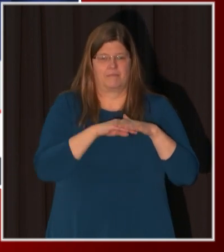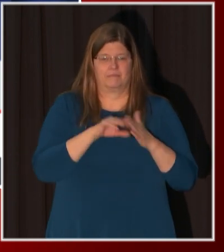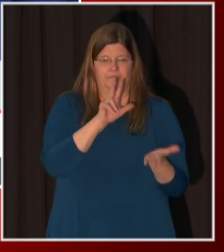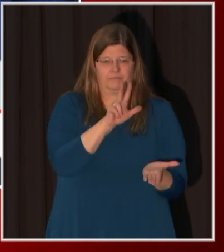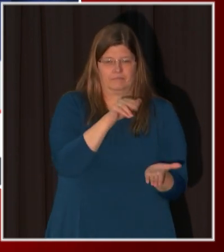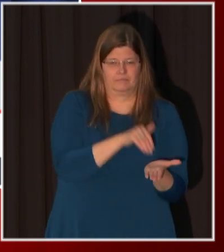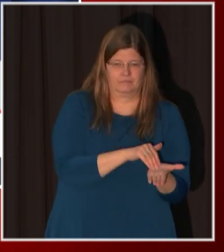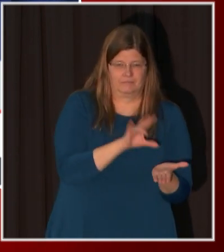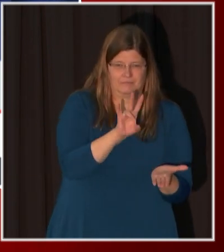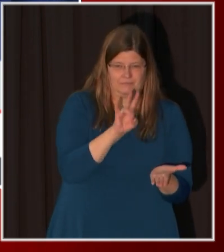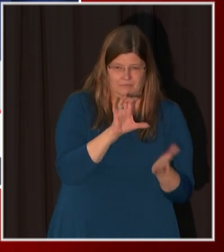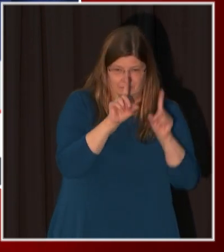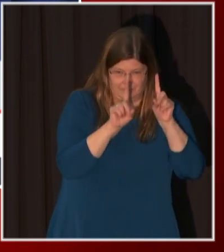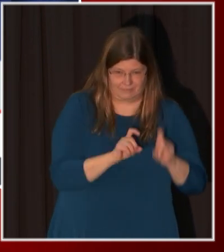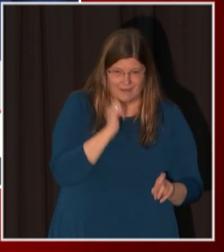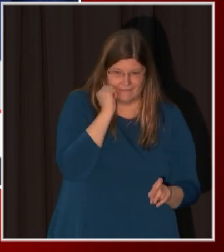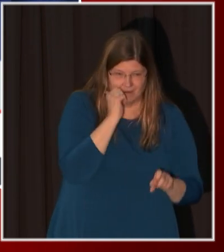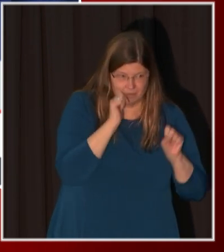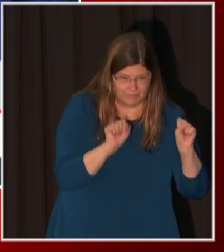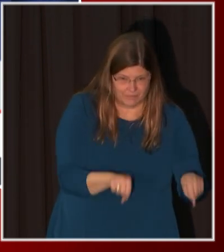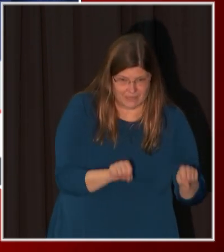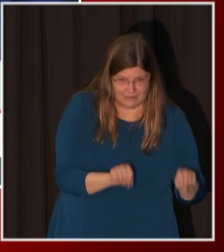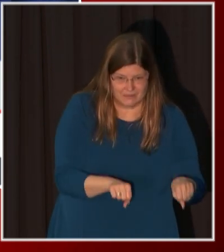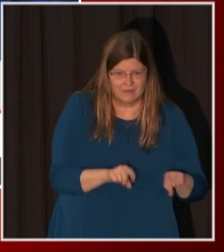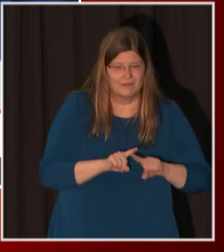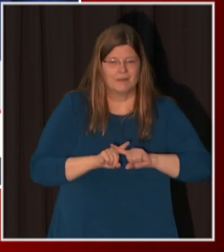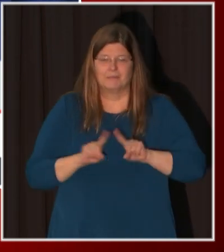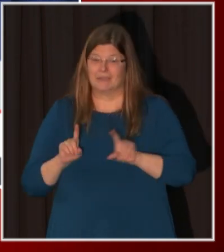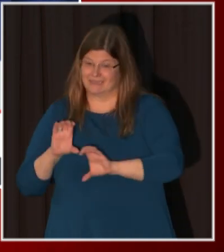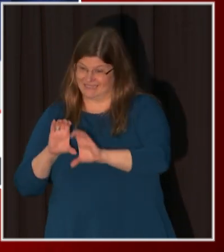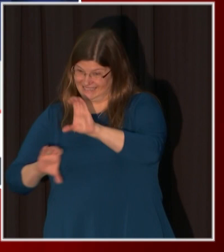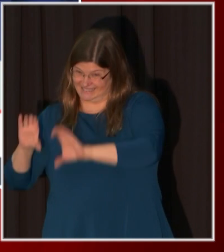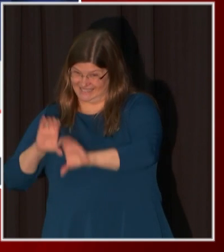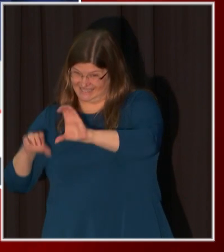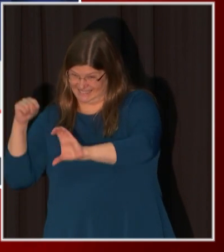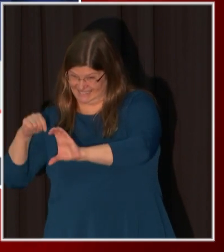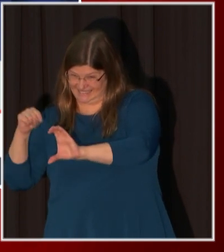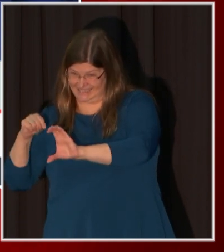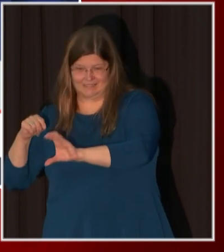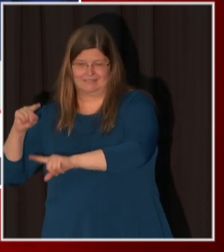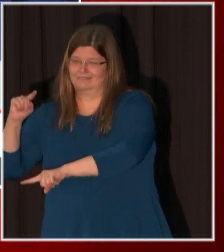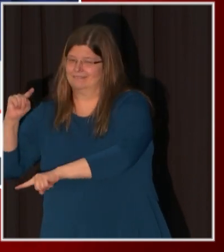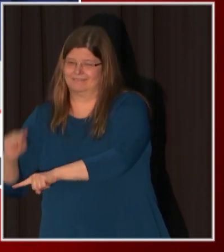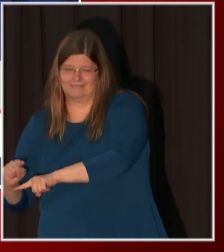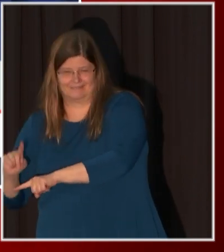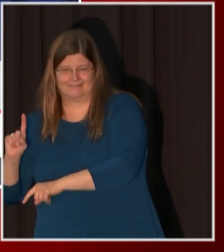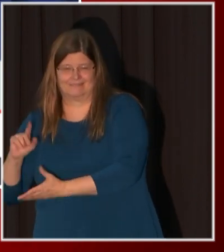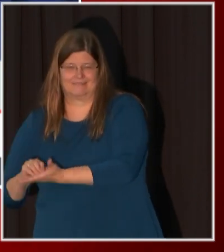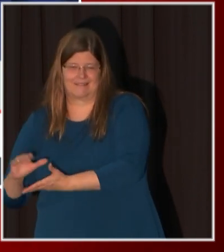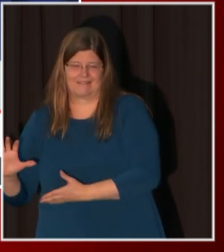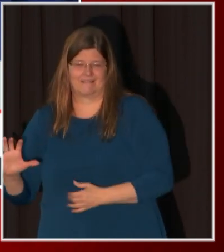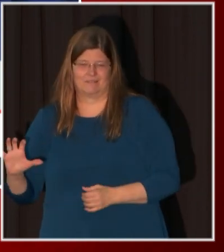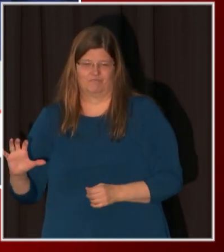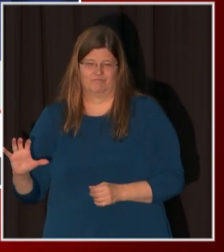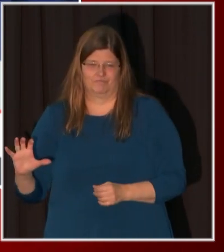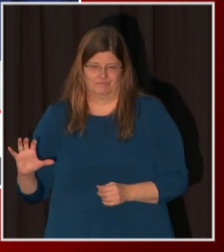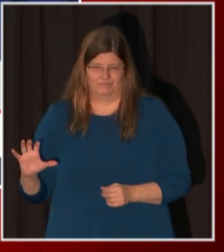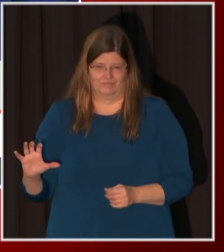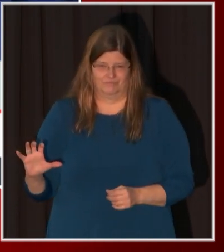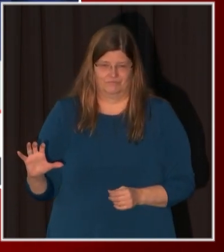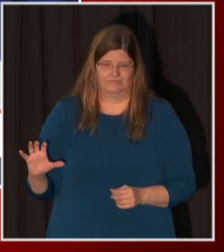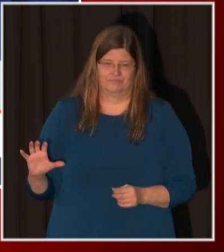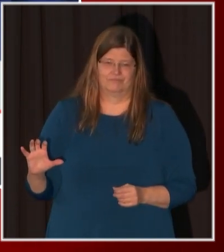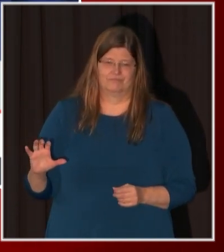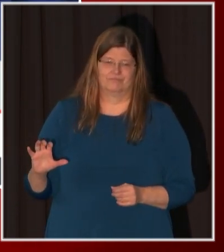day in the district. There are reagent limitations that bring that number down to 1,500 tests per day. And then when we get into issues